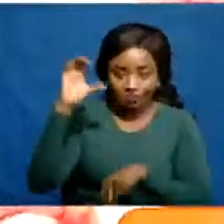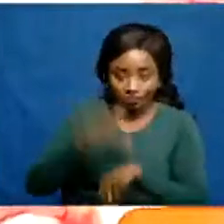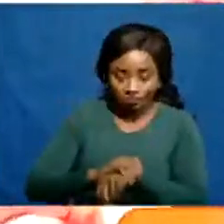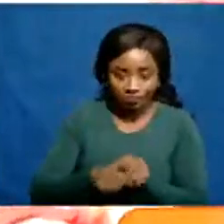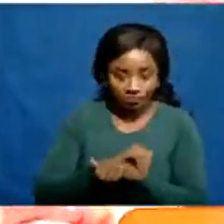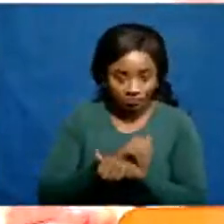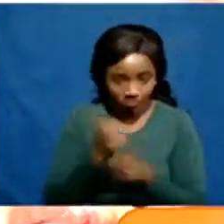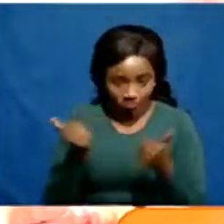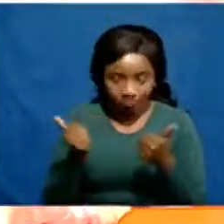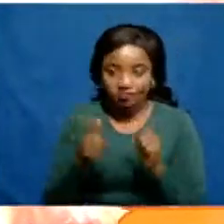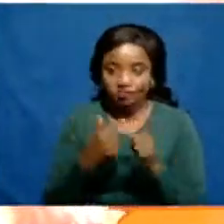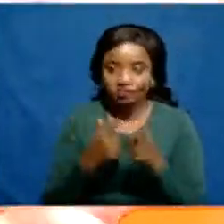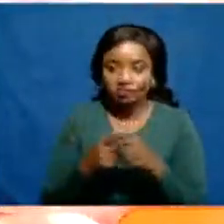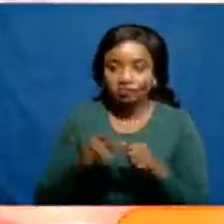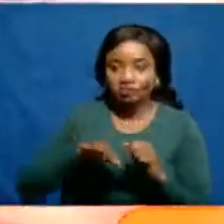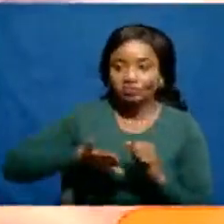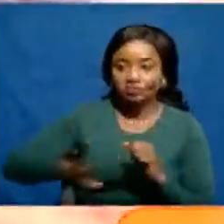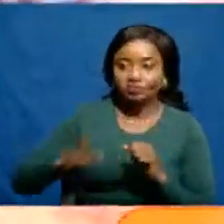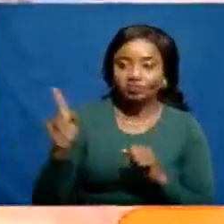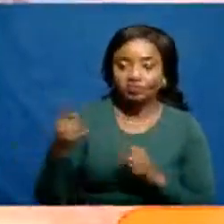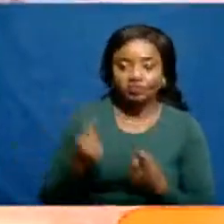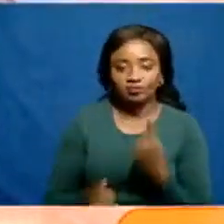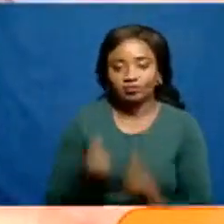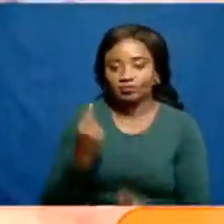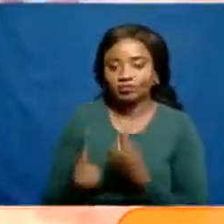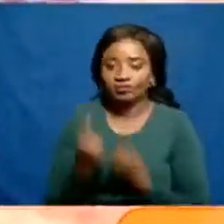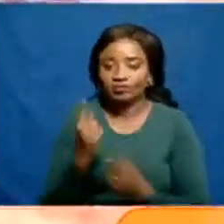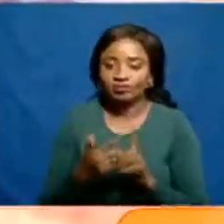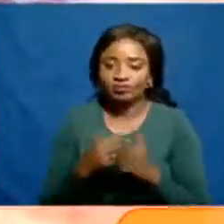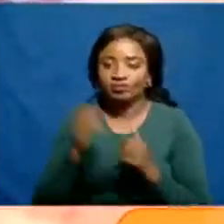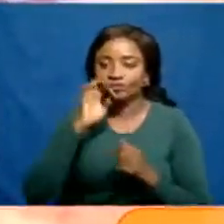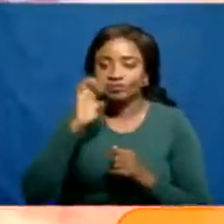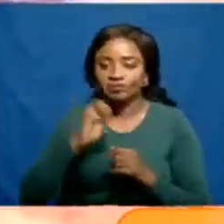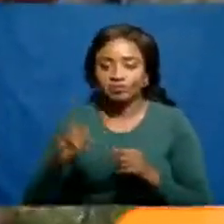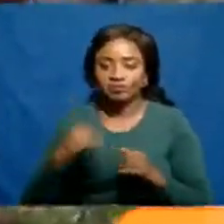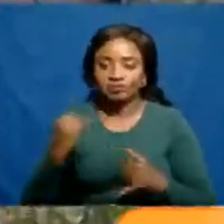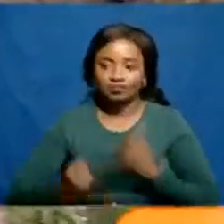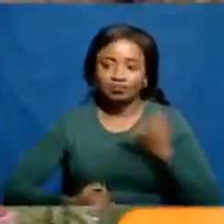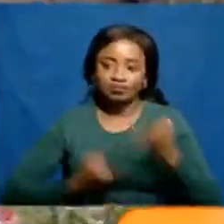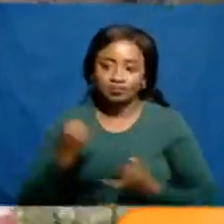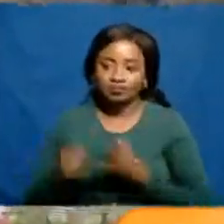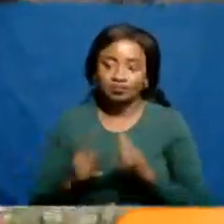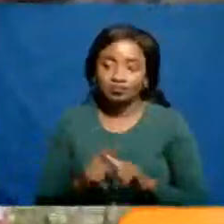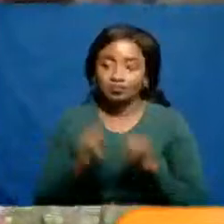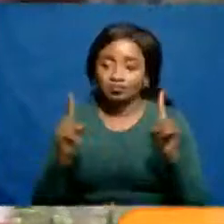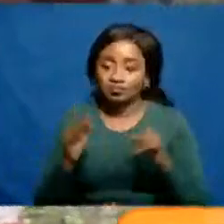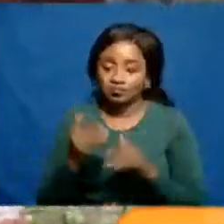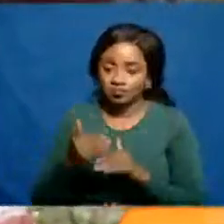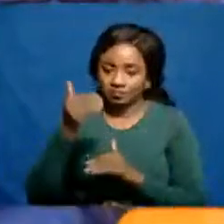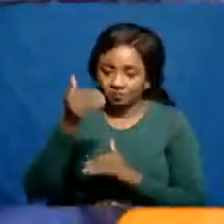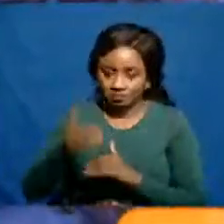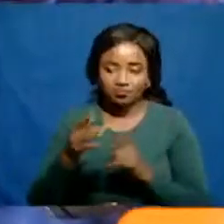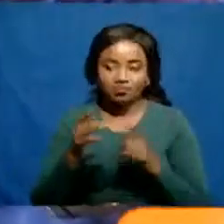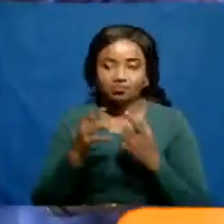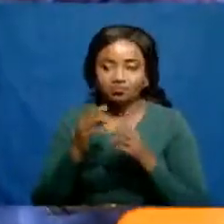been gathered, the rest of it is cooked and the elders have their feast, but only after the prediction.